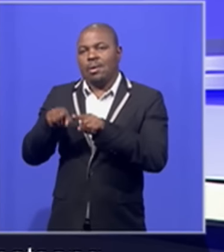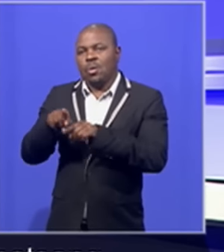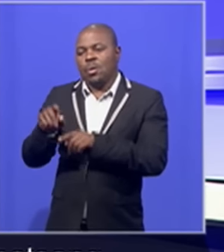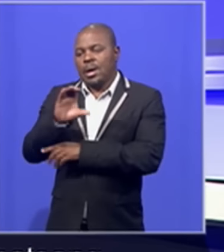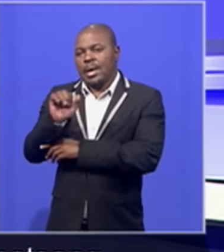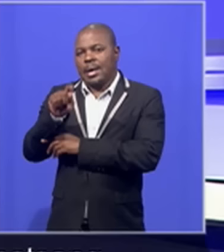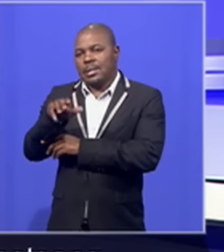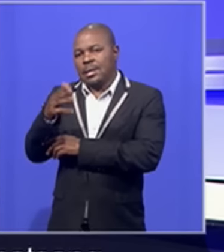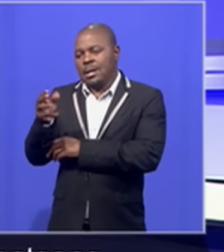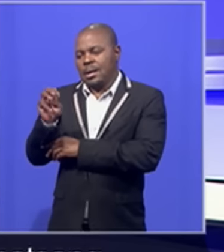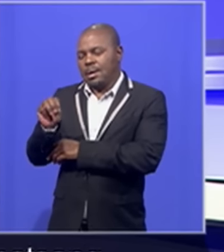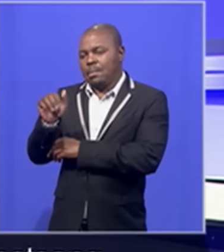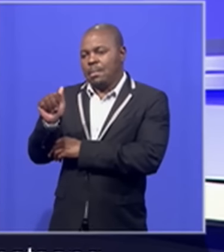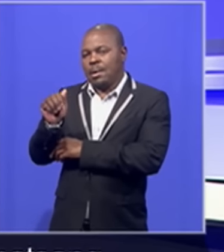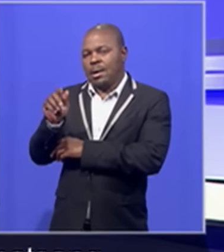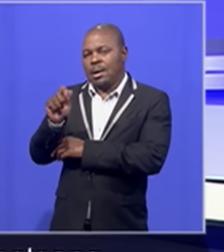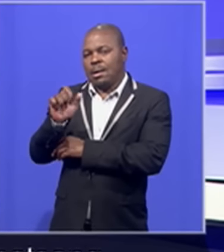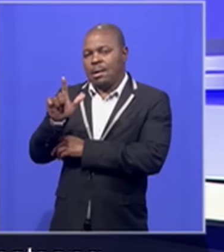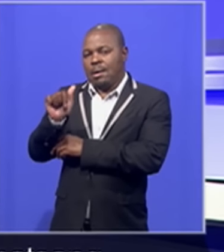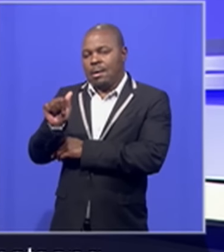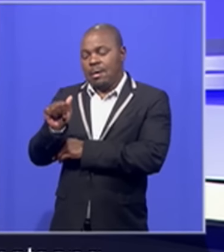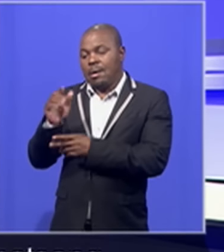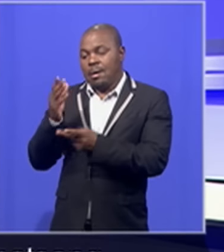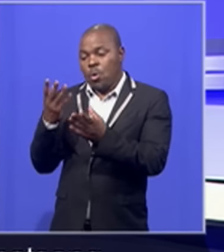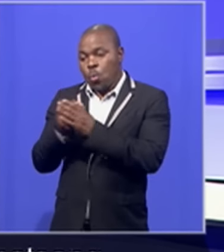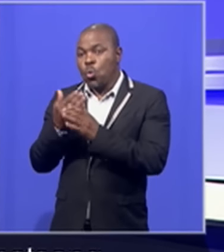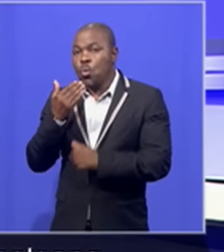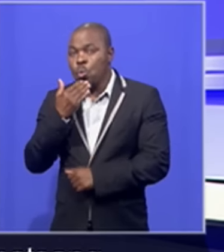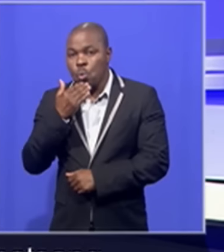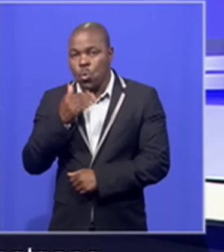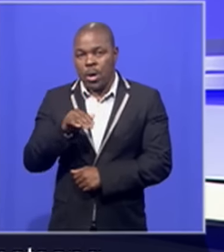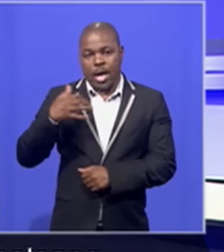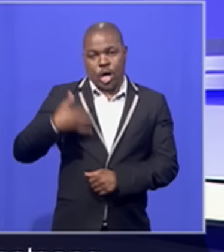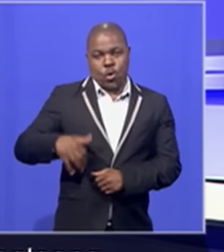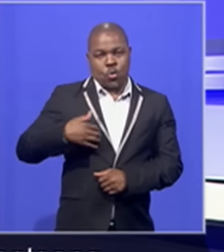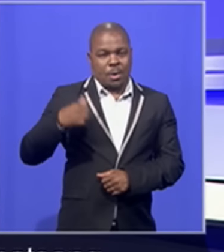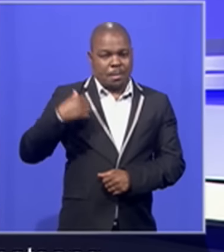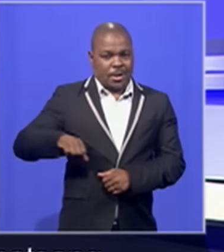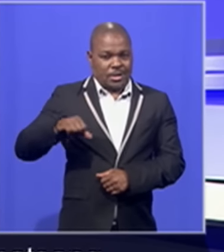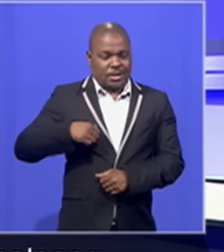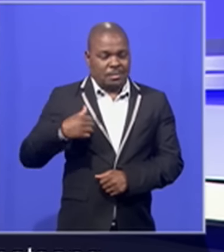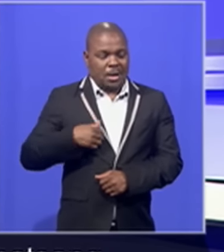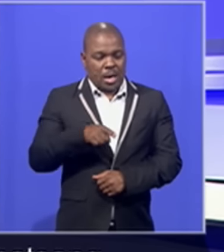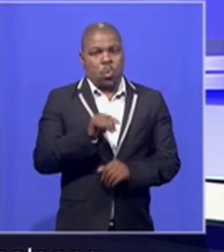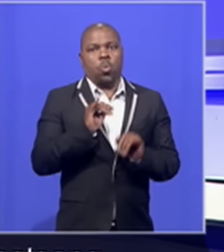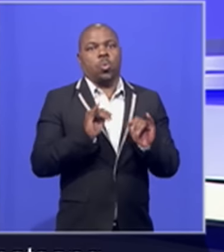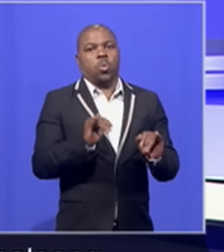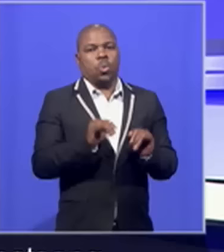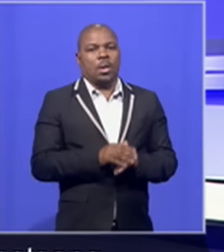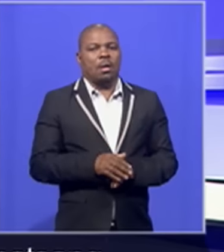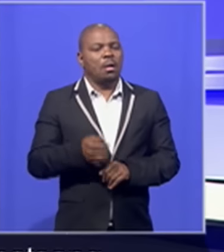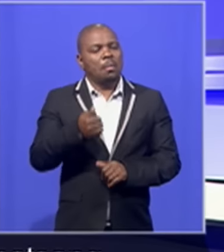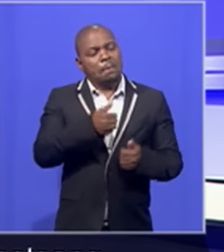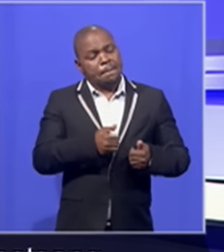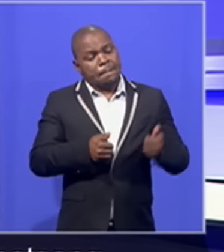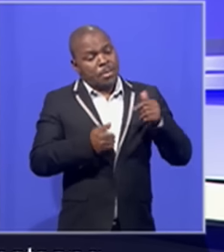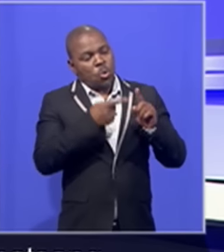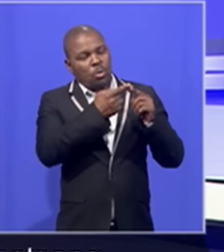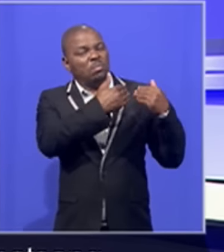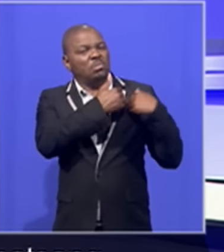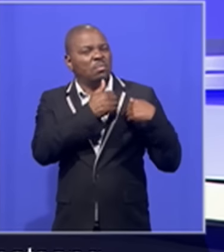ga Music Cat Matlala le mmasepala wa Ekurhuleni mo go se se tlhalositsweng e le go bipa. Mookamedi wa pele wa merero